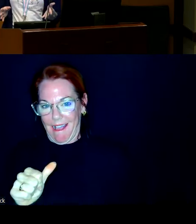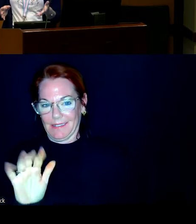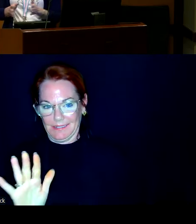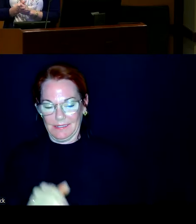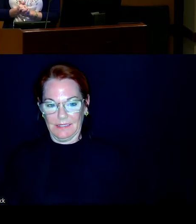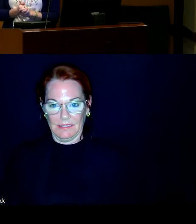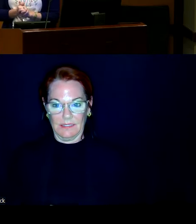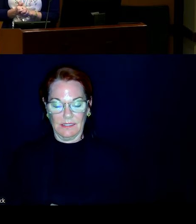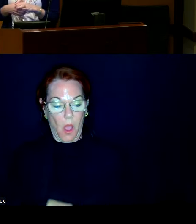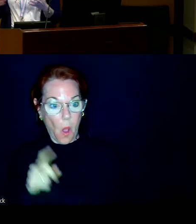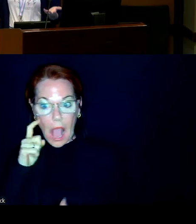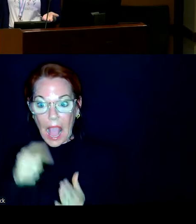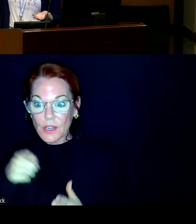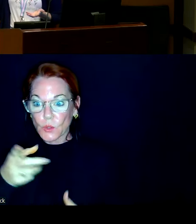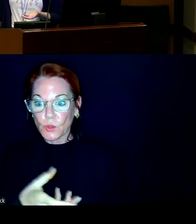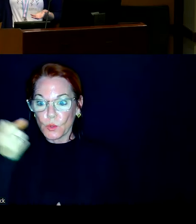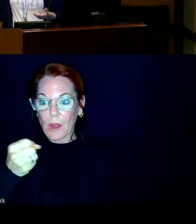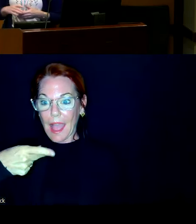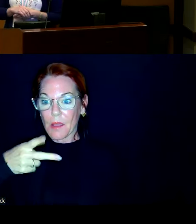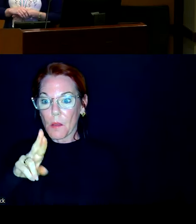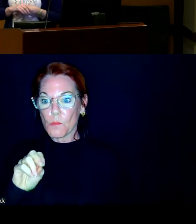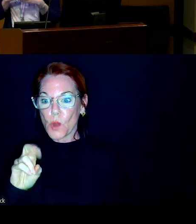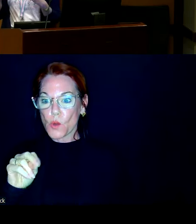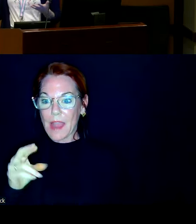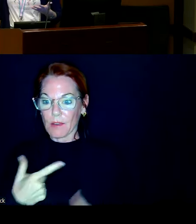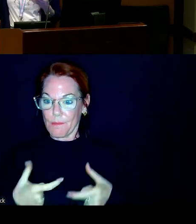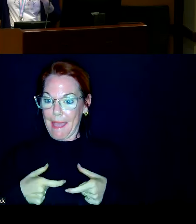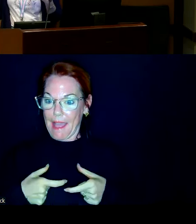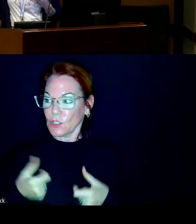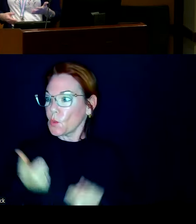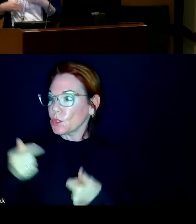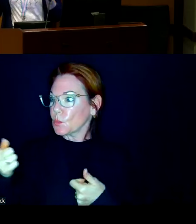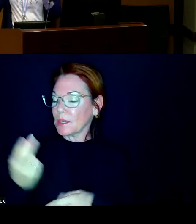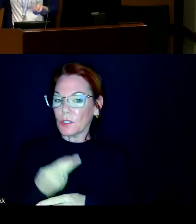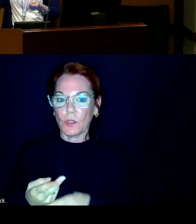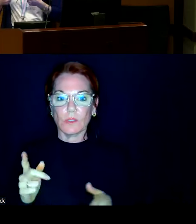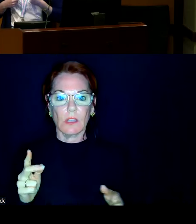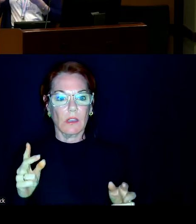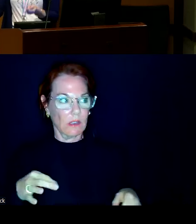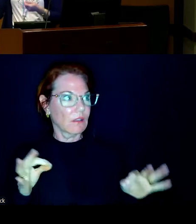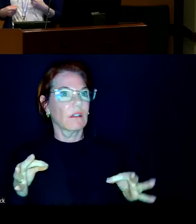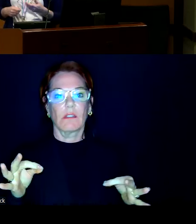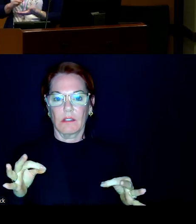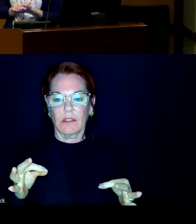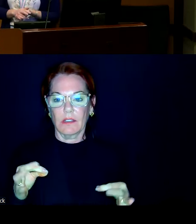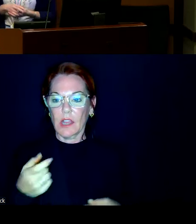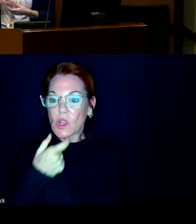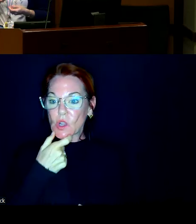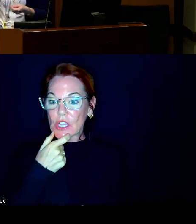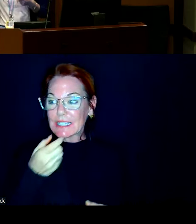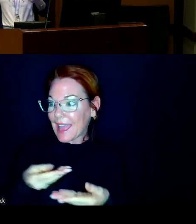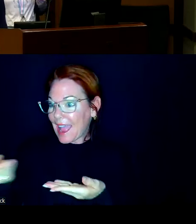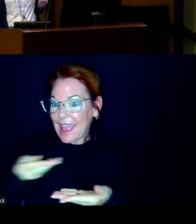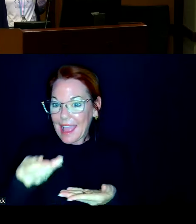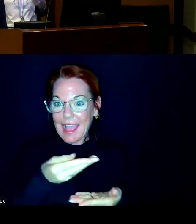love that you're grabbing a pronoun badge. What pronouns do you use? And some people look at me like I'm nuts. And thank goodness I'm handing out cookies because then I'll be like, okay, if I'm